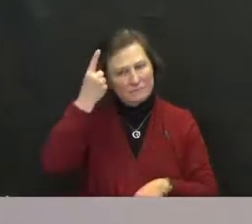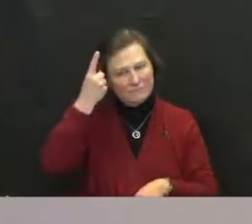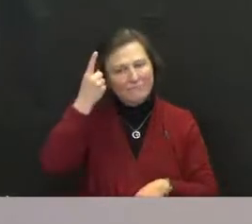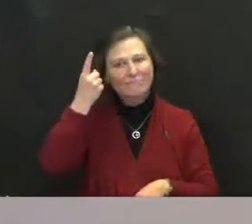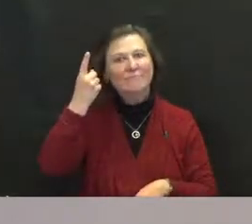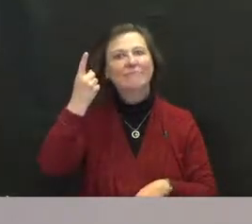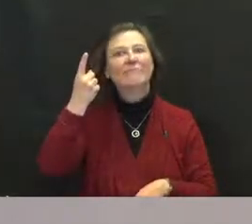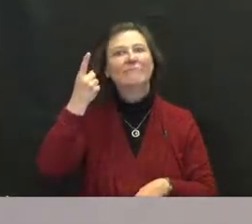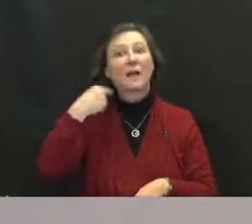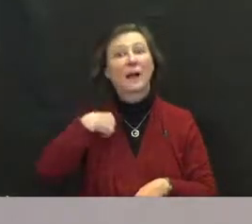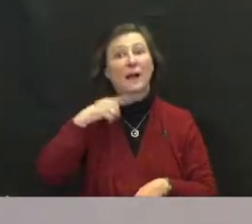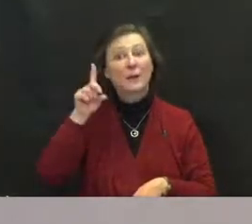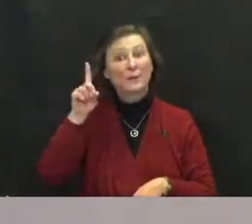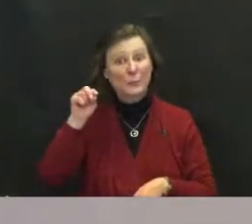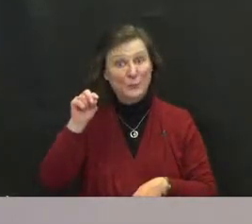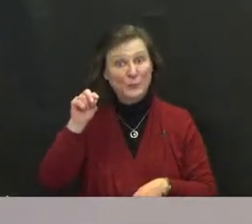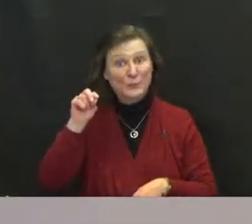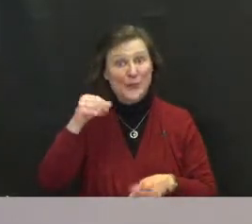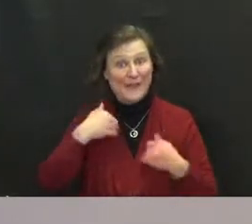I do.